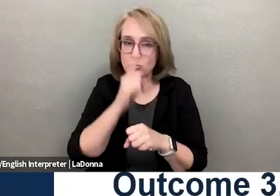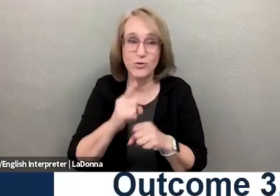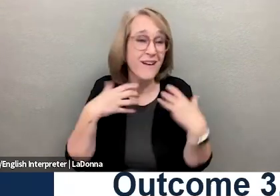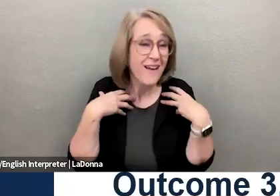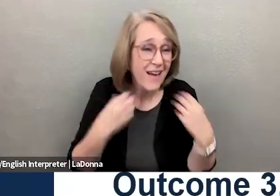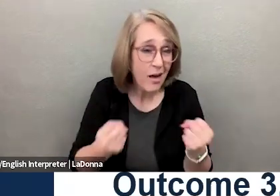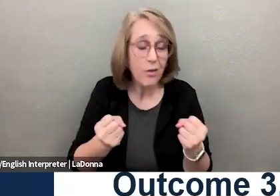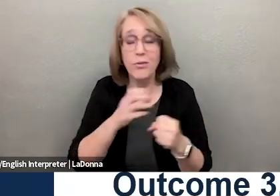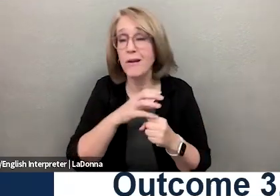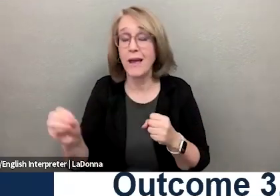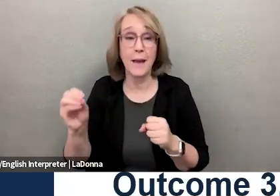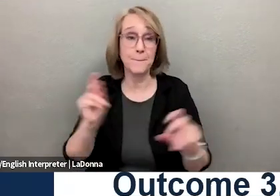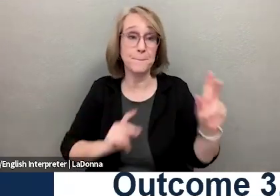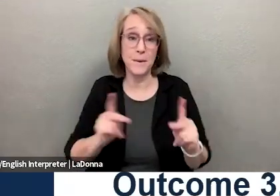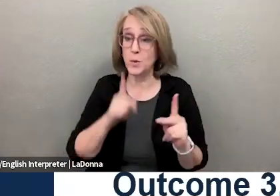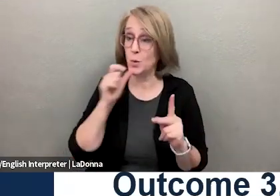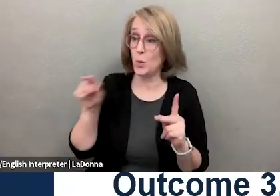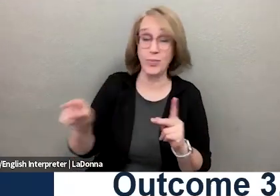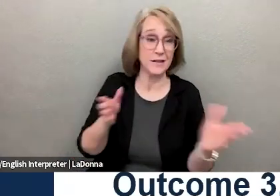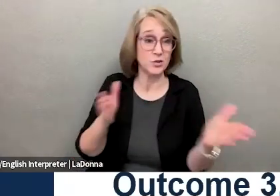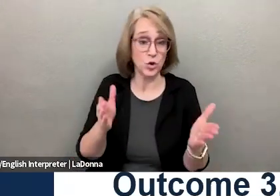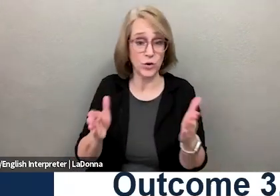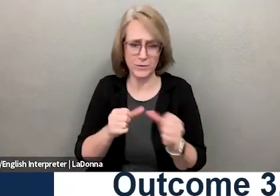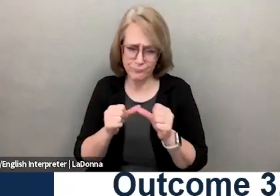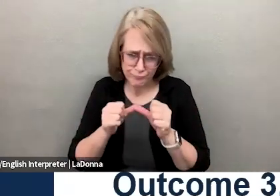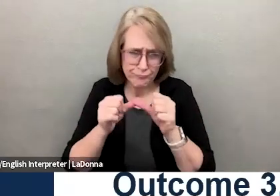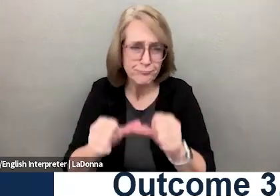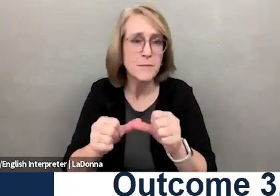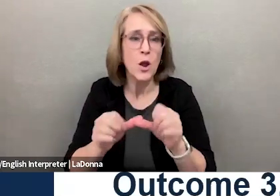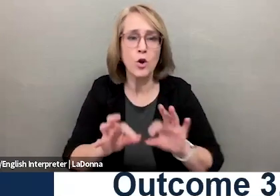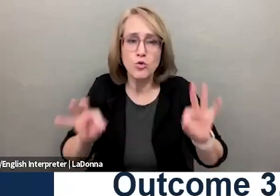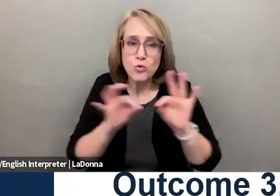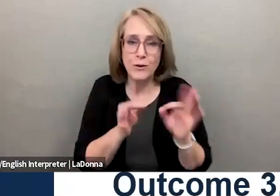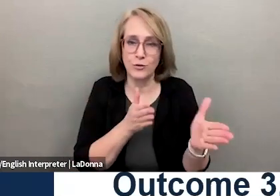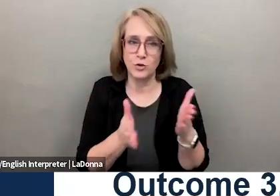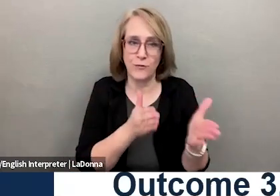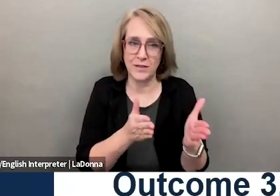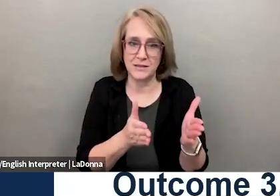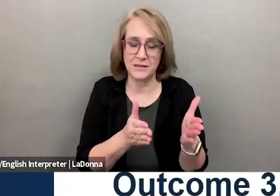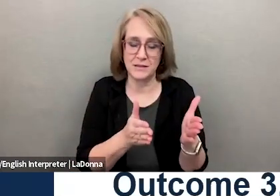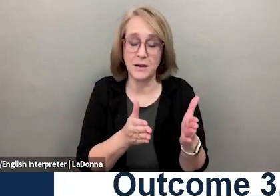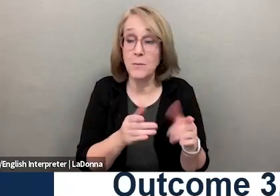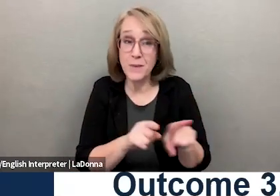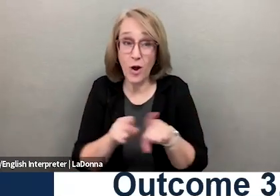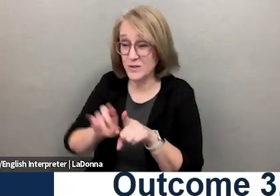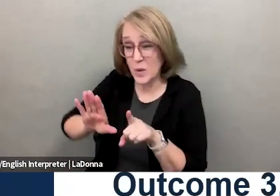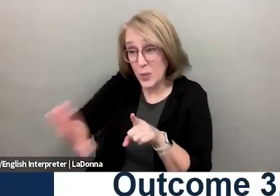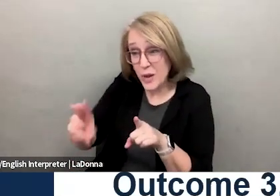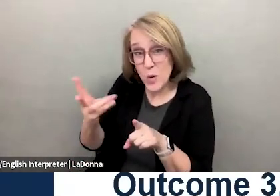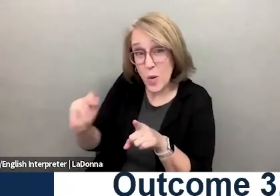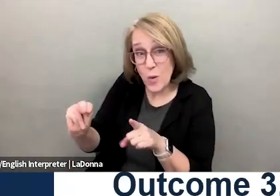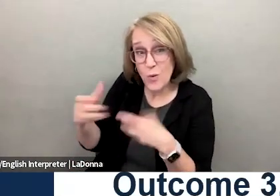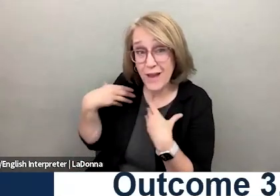the well-being of the people that they are providing critical services to, but also their own health